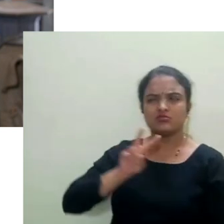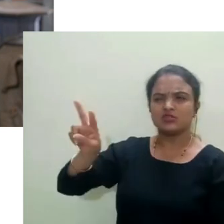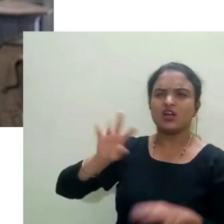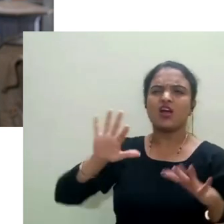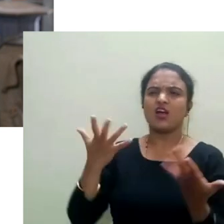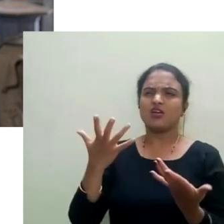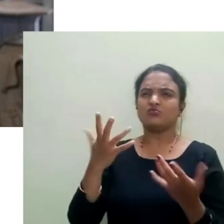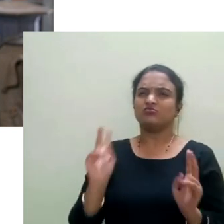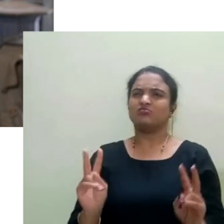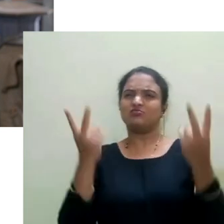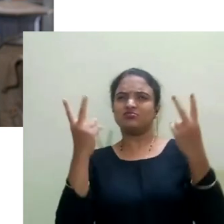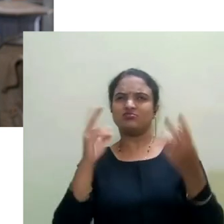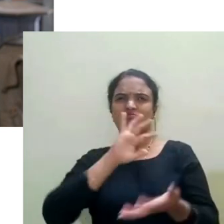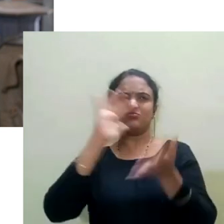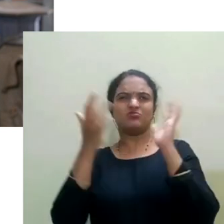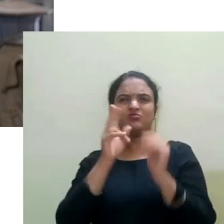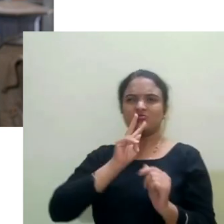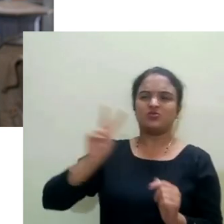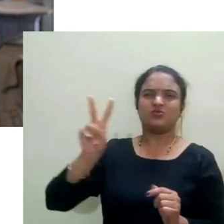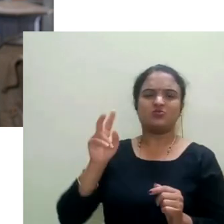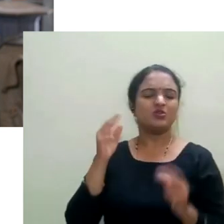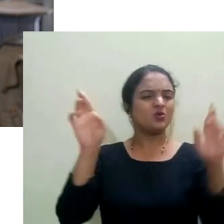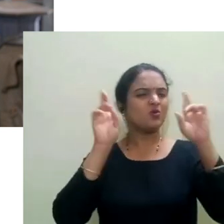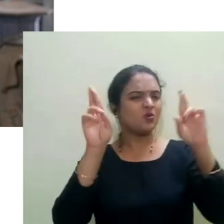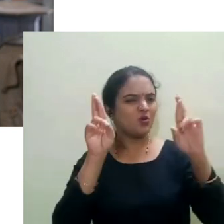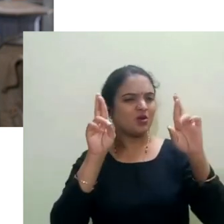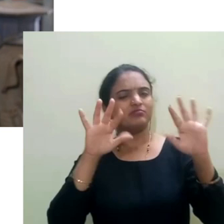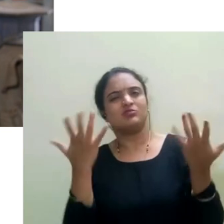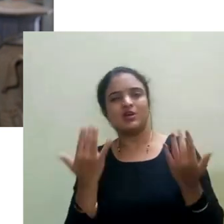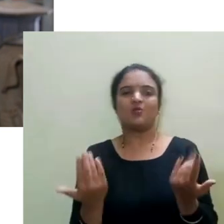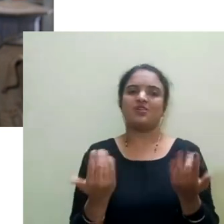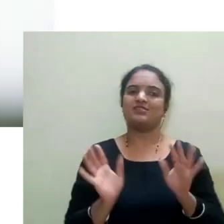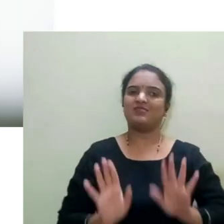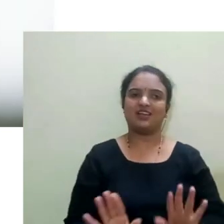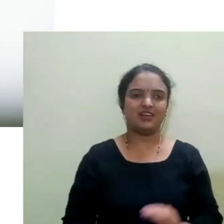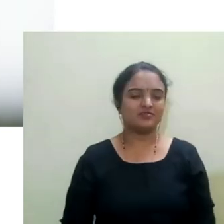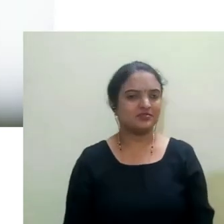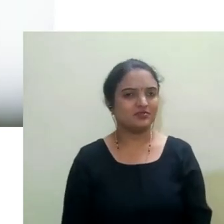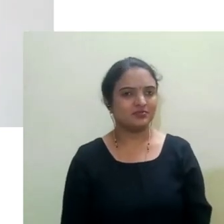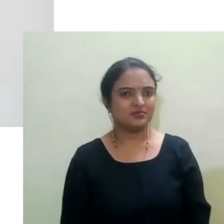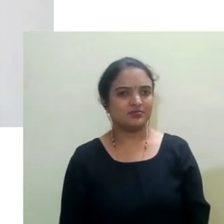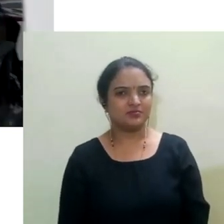an increasingly grim world as it seemed to us then, with both hope and possibility.